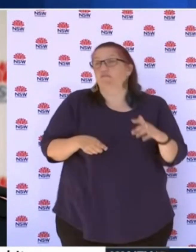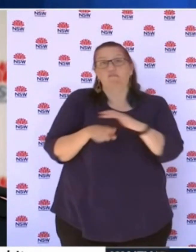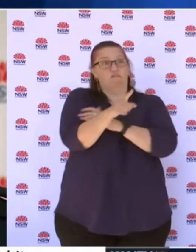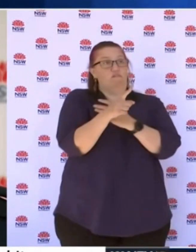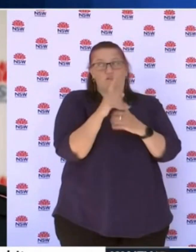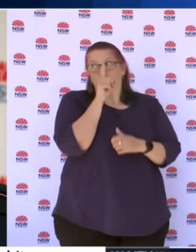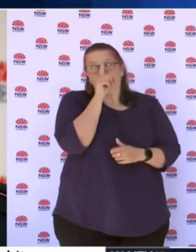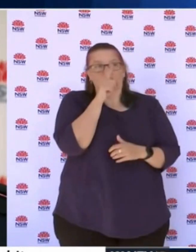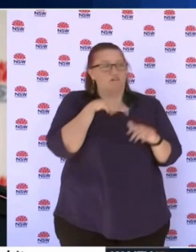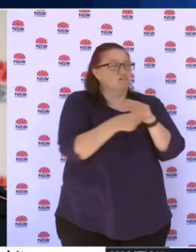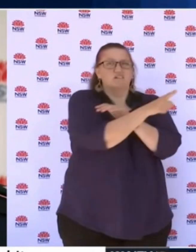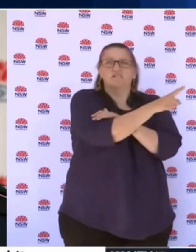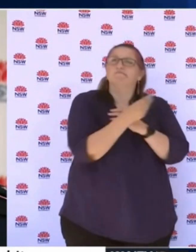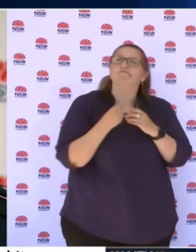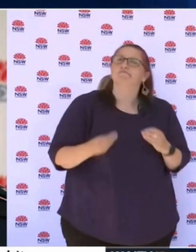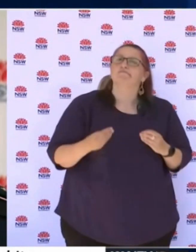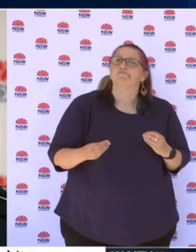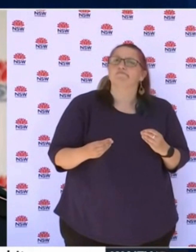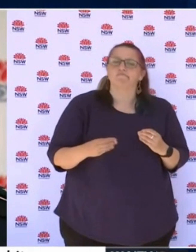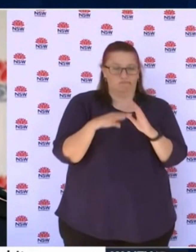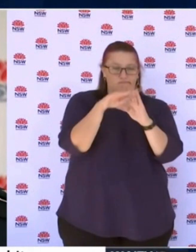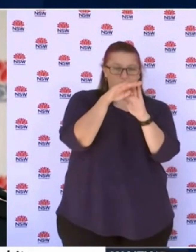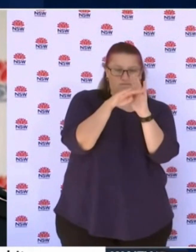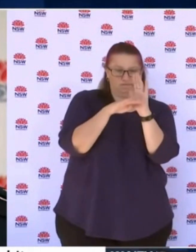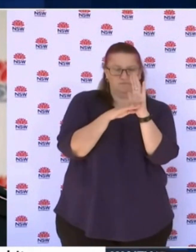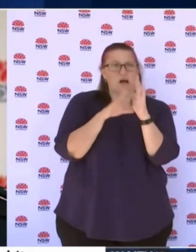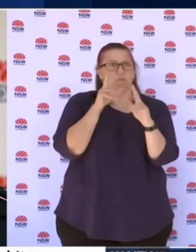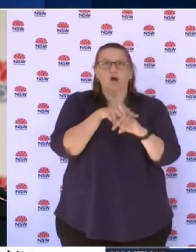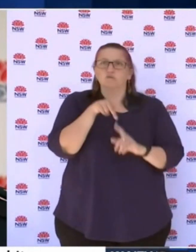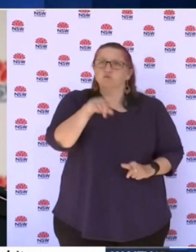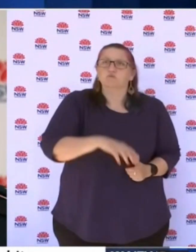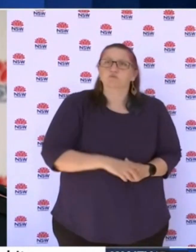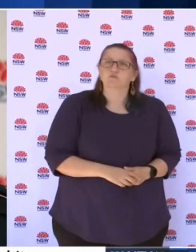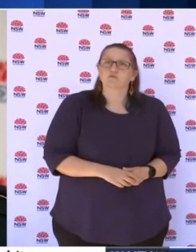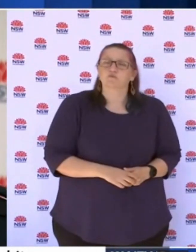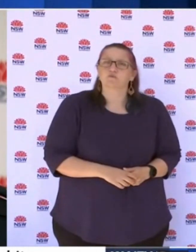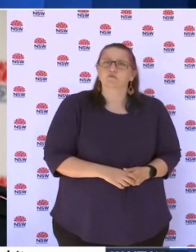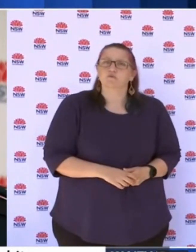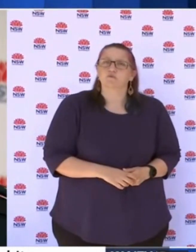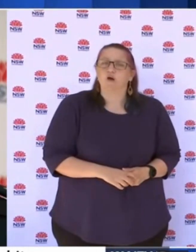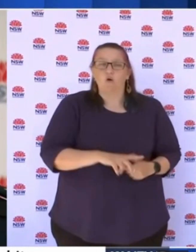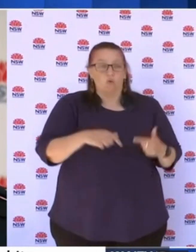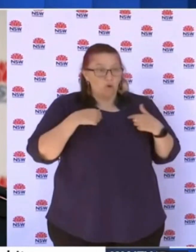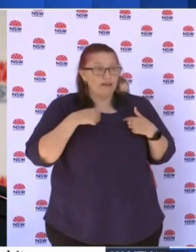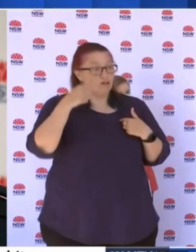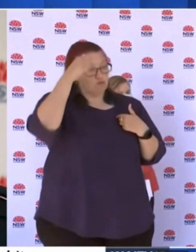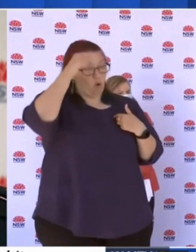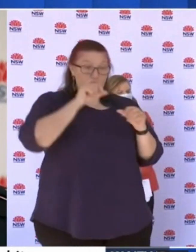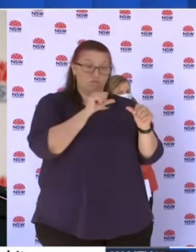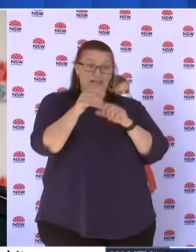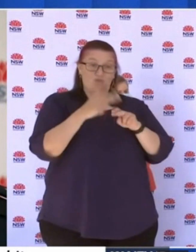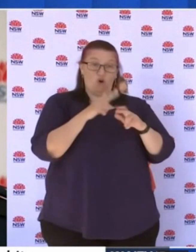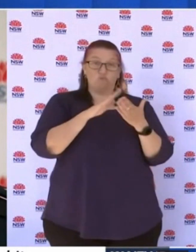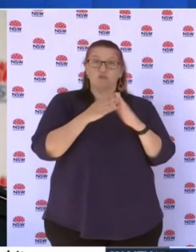orders, that they're taking their own personal circumstances and desires beyond what's the best for the community. They